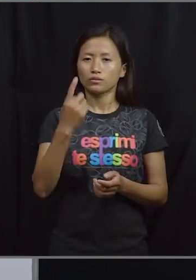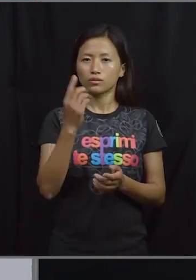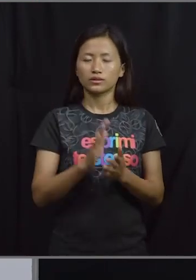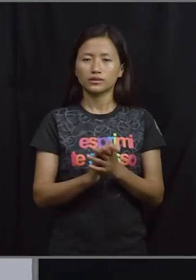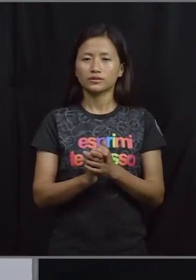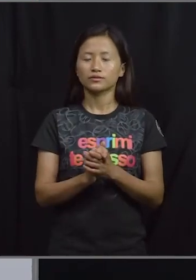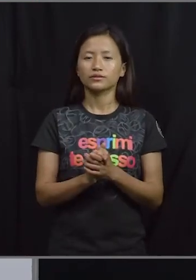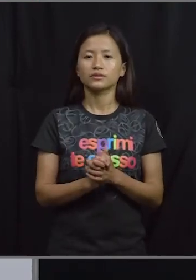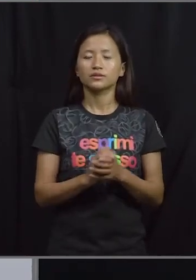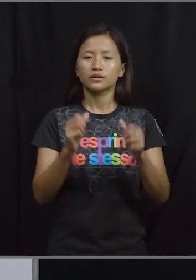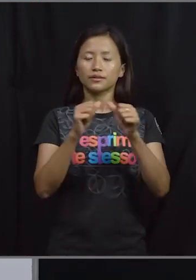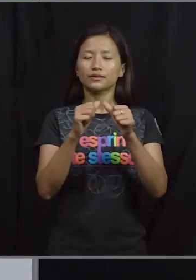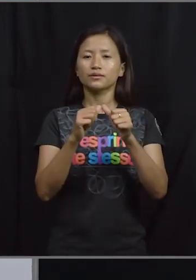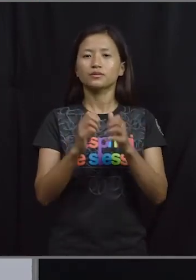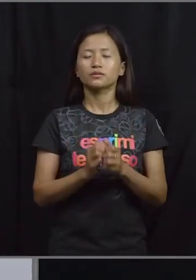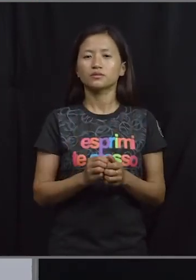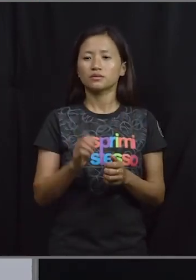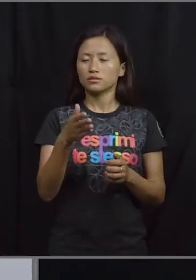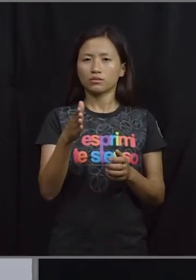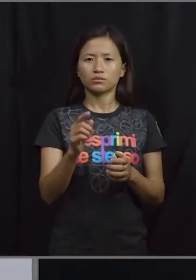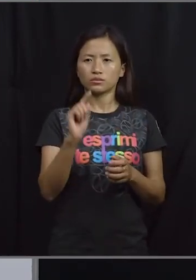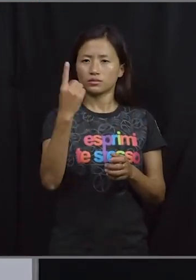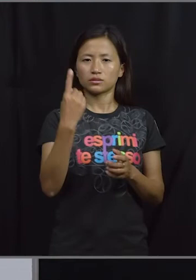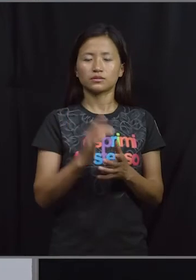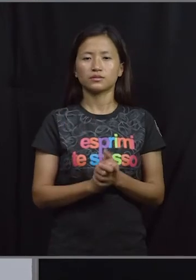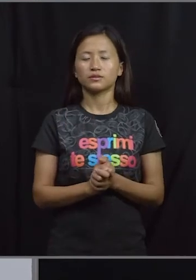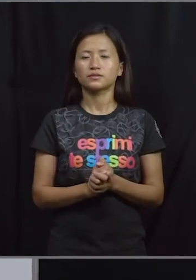if A is non-singular.